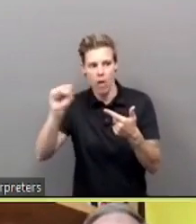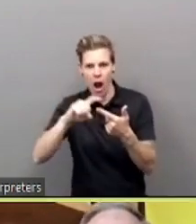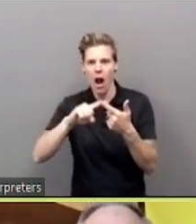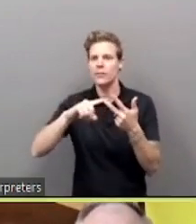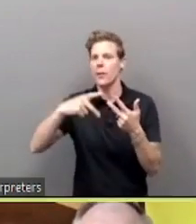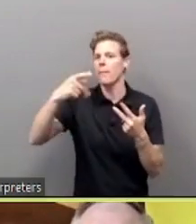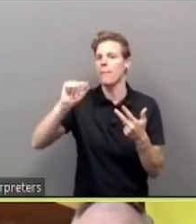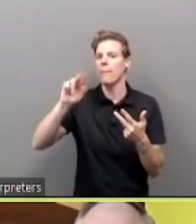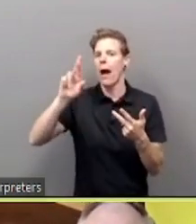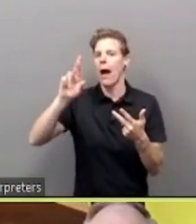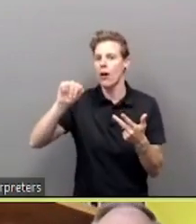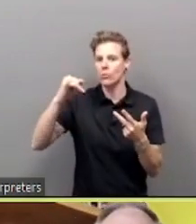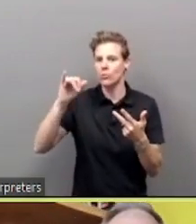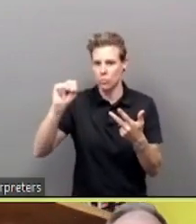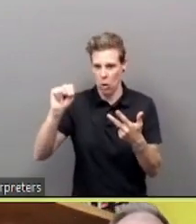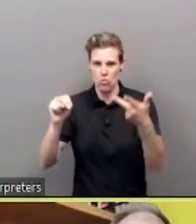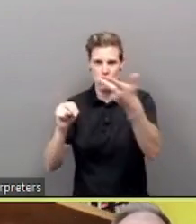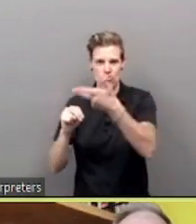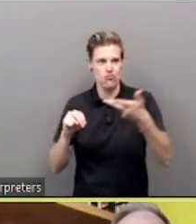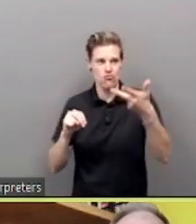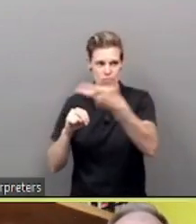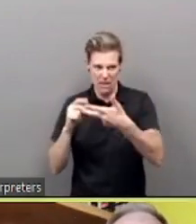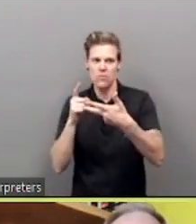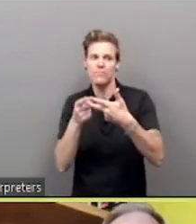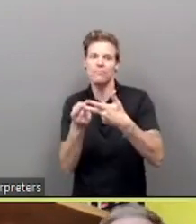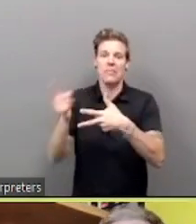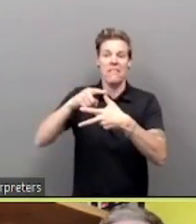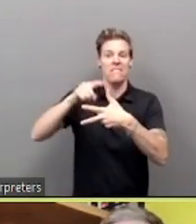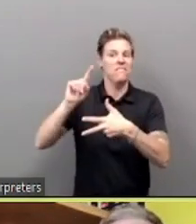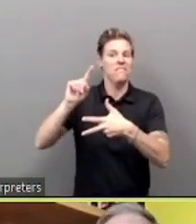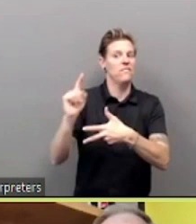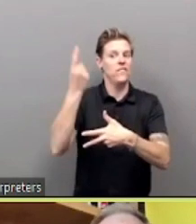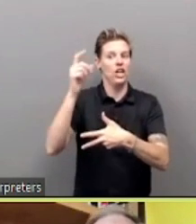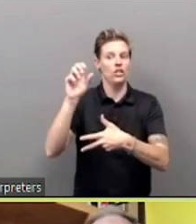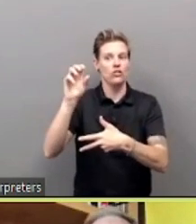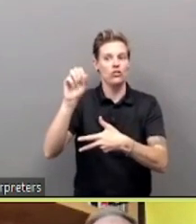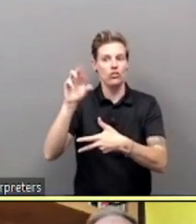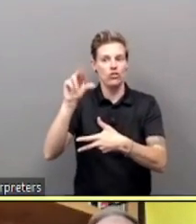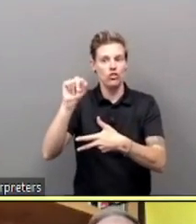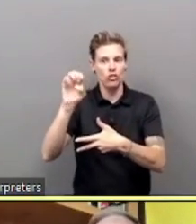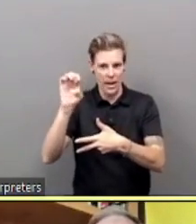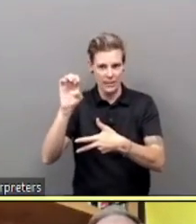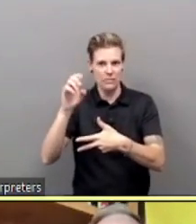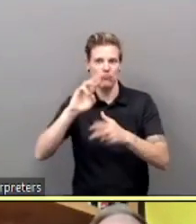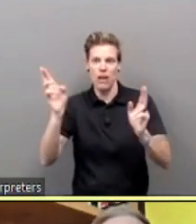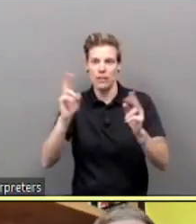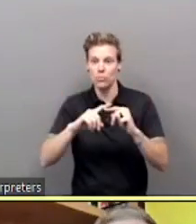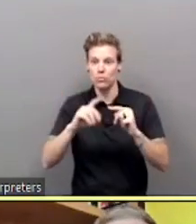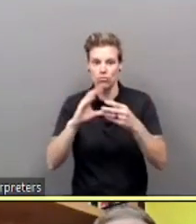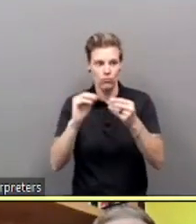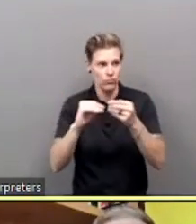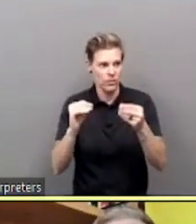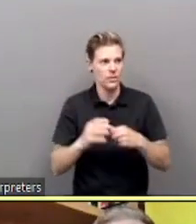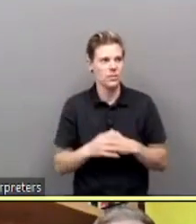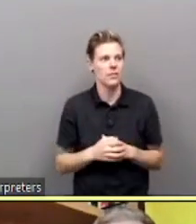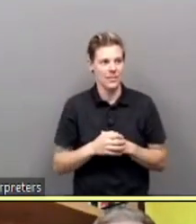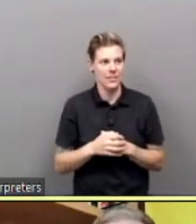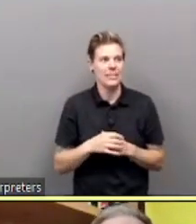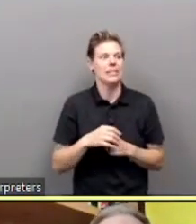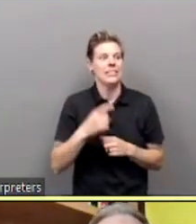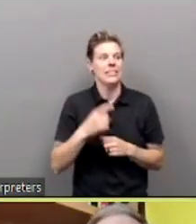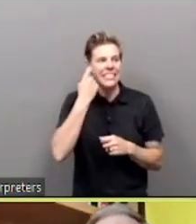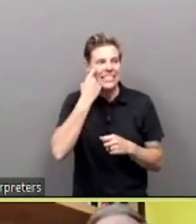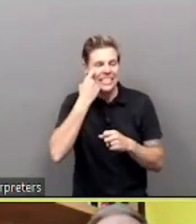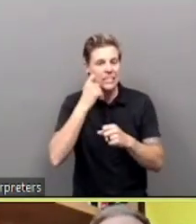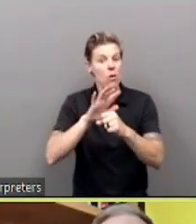Good afternoon, everyone. We appreciate you tuning in again today for this latest COVID press update. Today is COVID